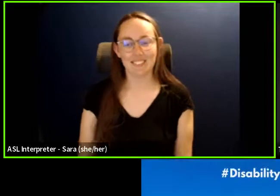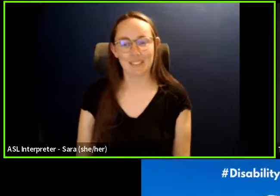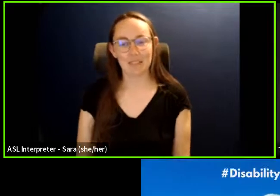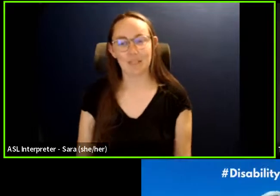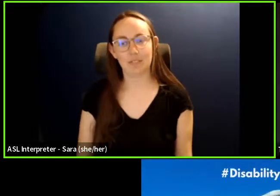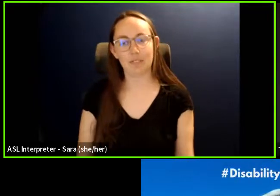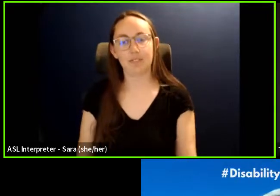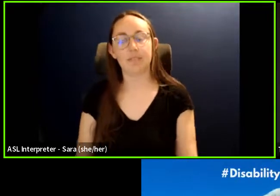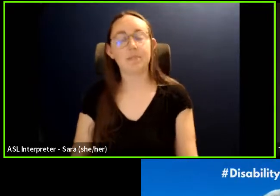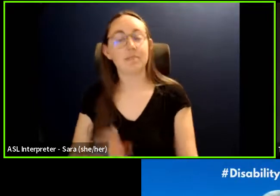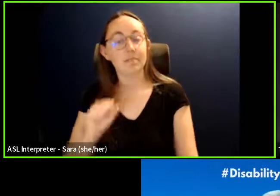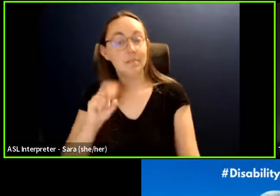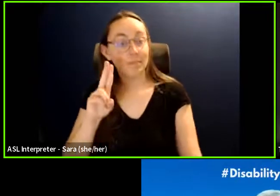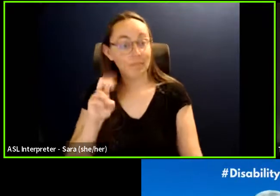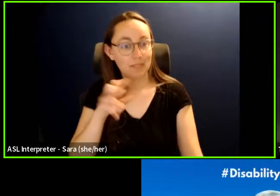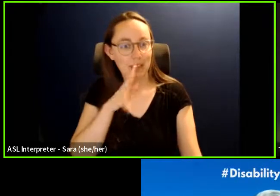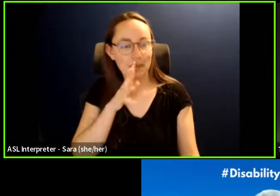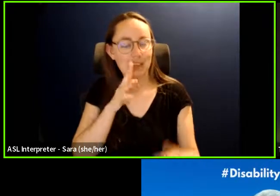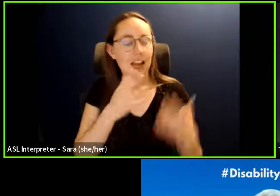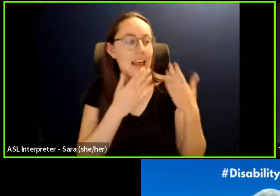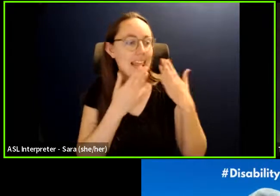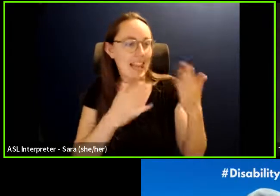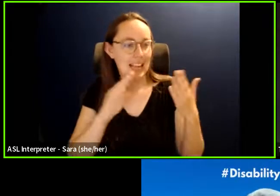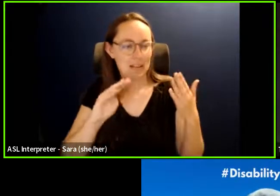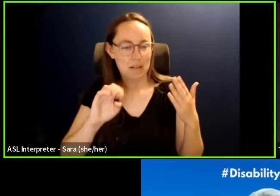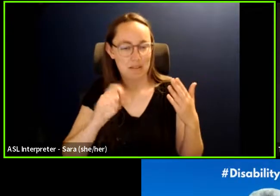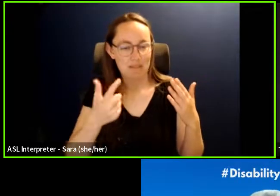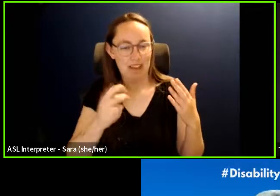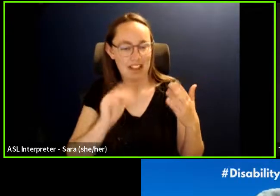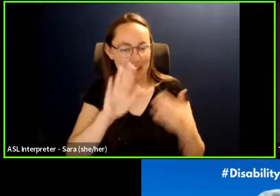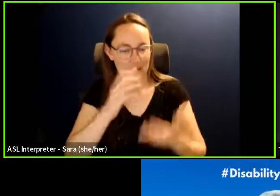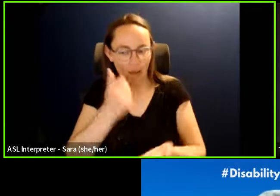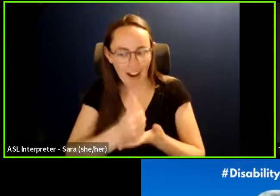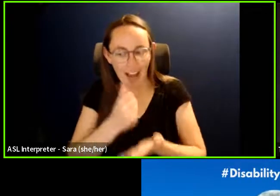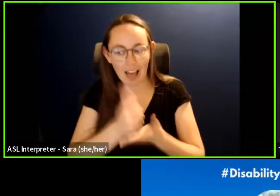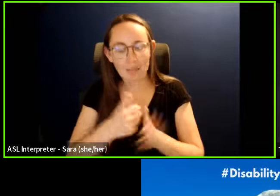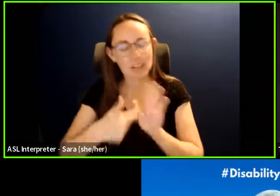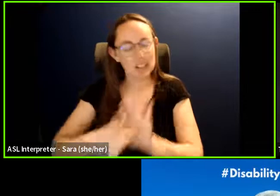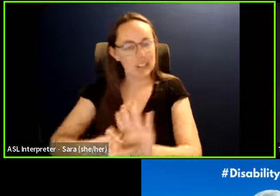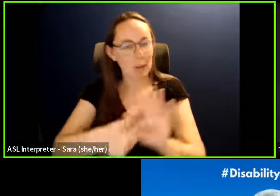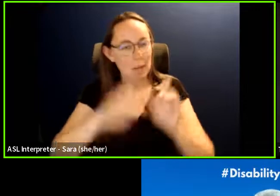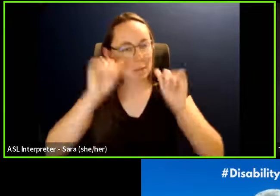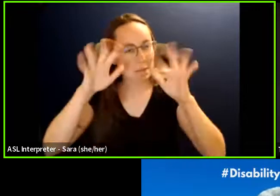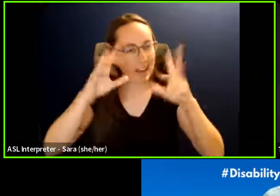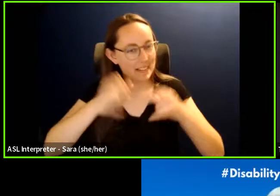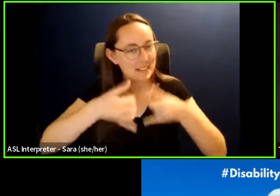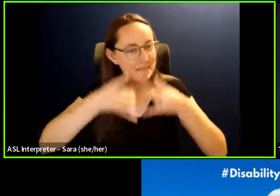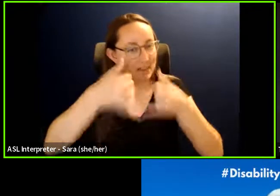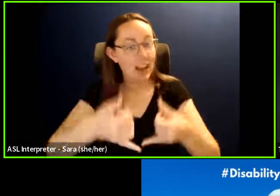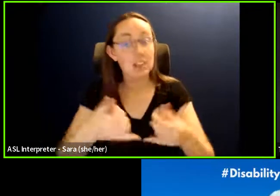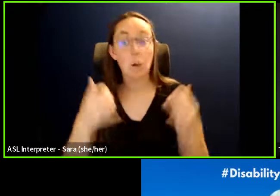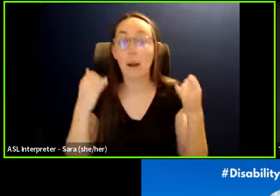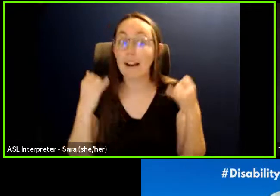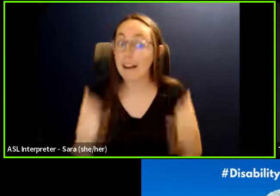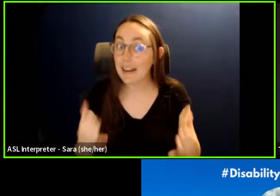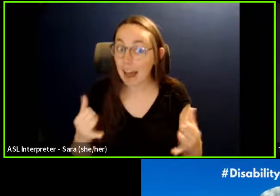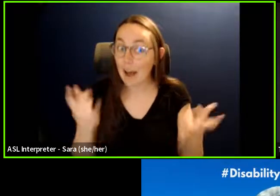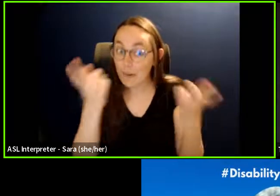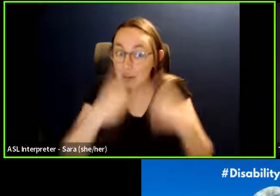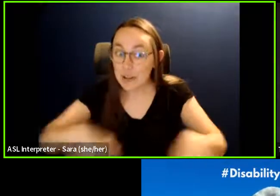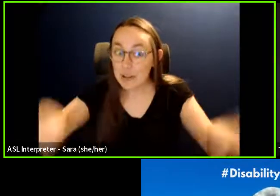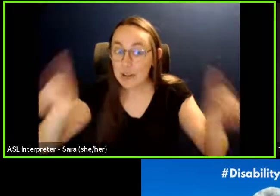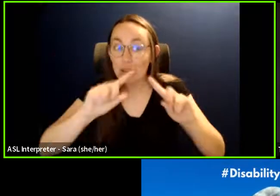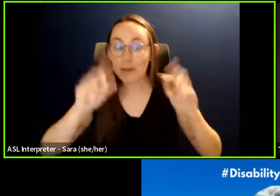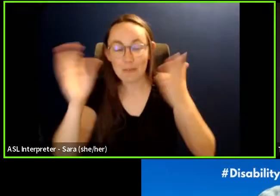Well, thank you so much for your help, Megan, in presenting this wonderful prize. And now, if you'll please join me in